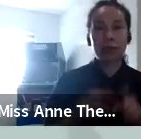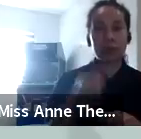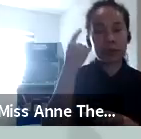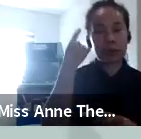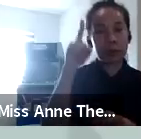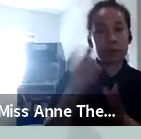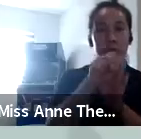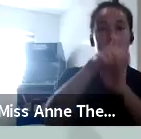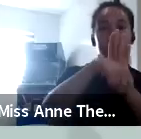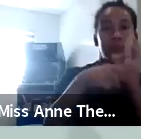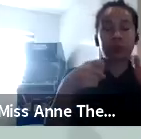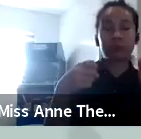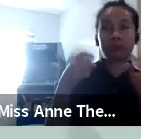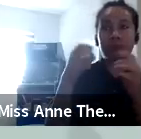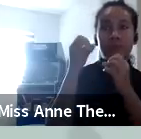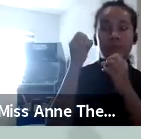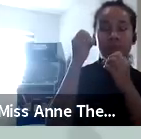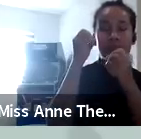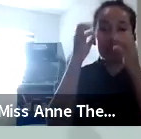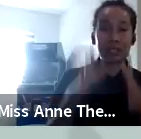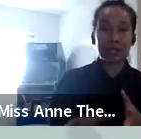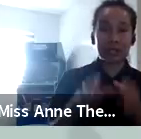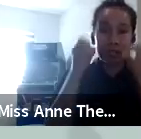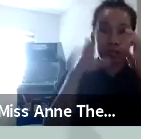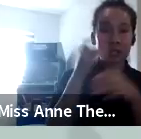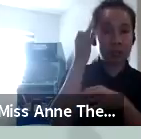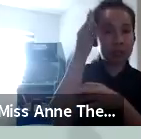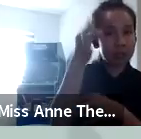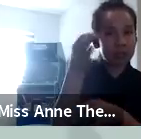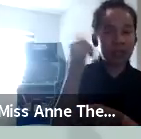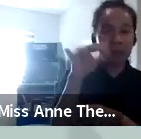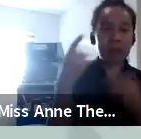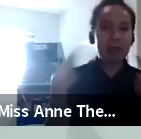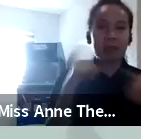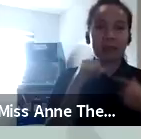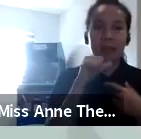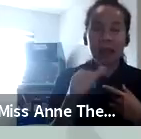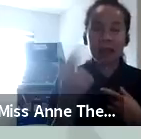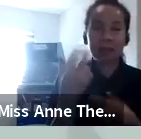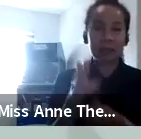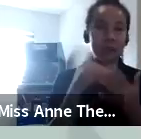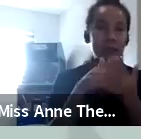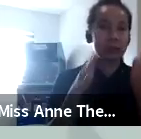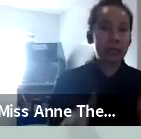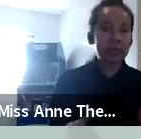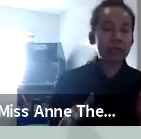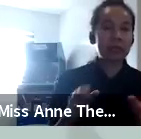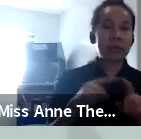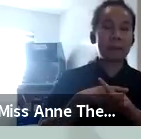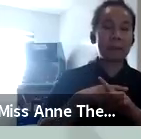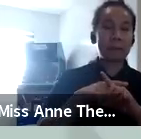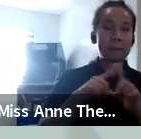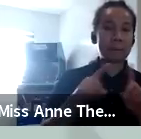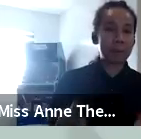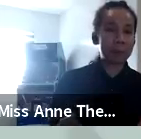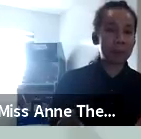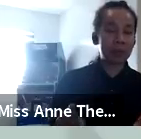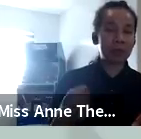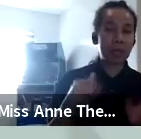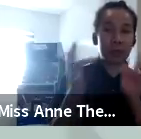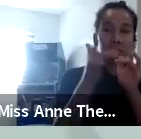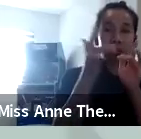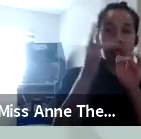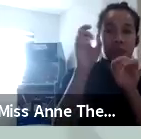to be educators that they may not have their pupils yet, but their connection with